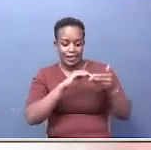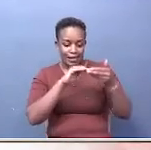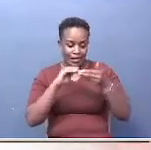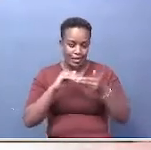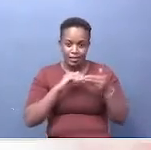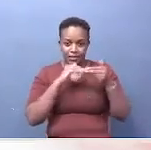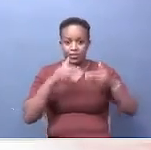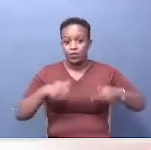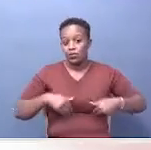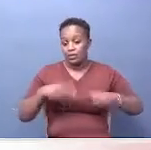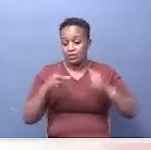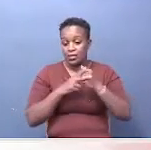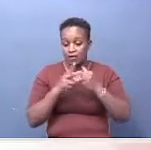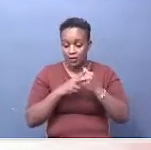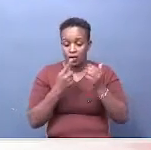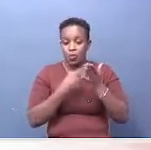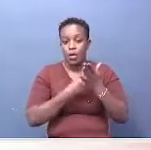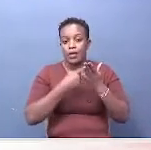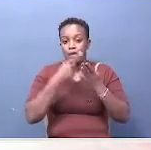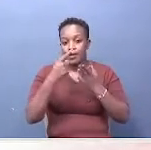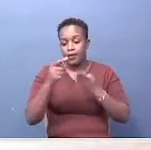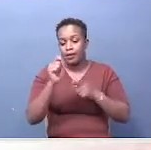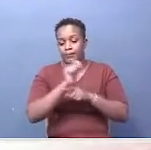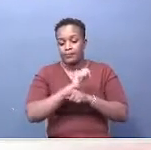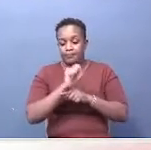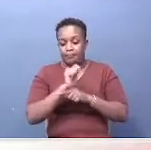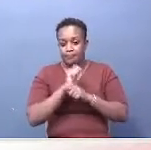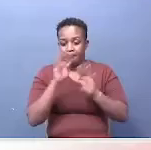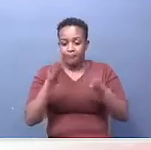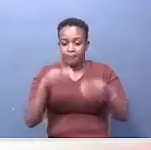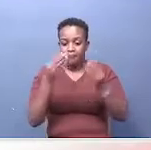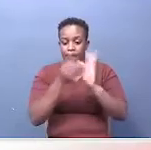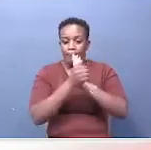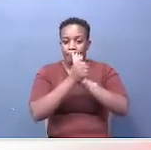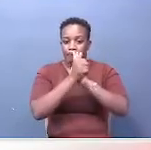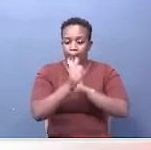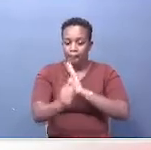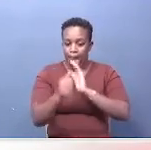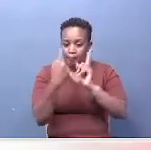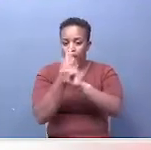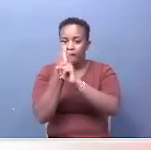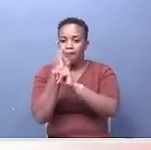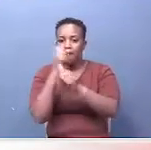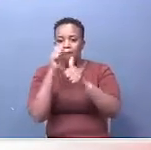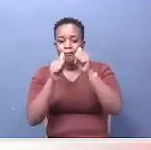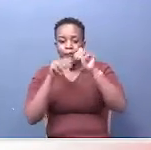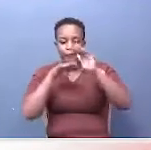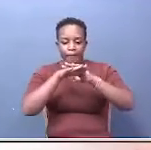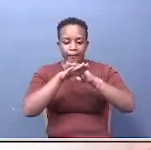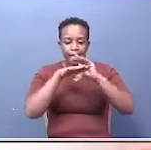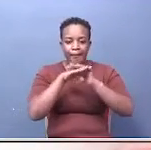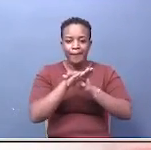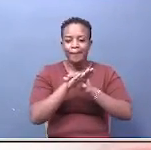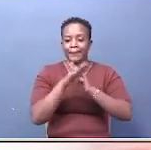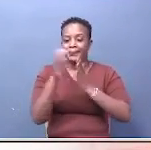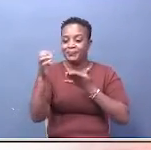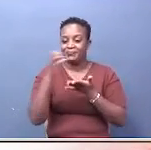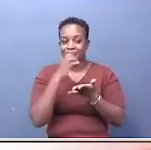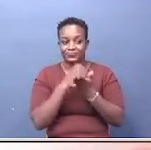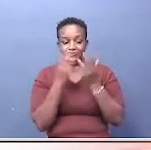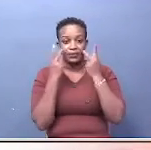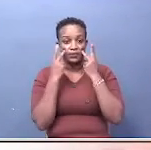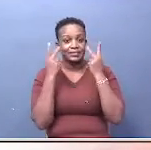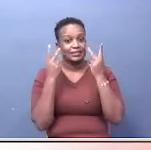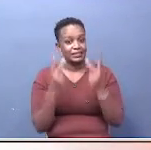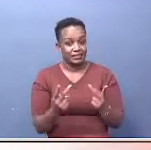training that equips them with the skills and talents that enables them to be accessible and eligible for employment. We've seen a huge